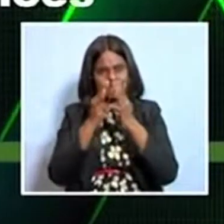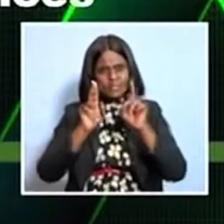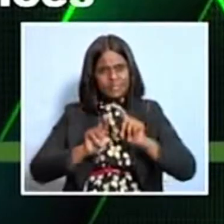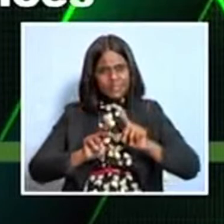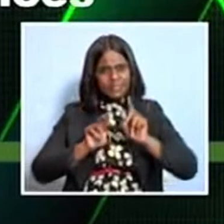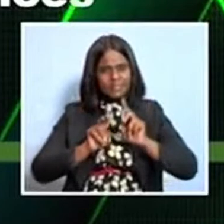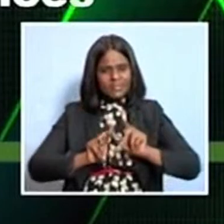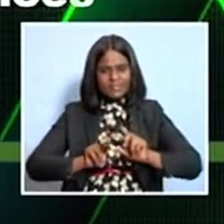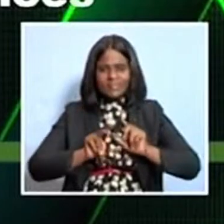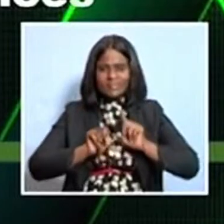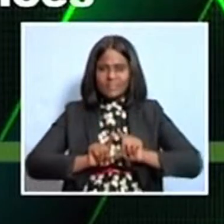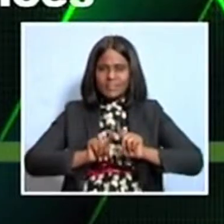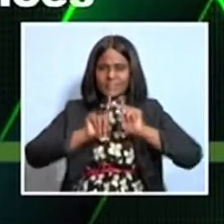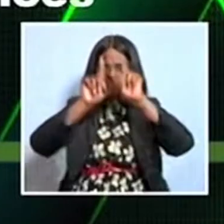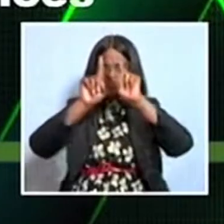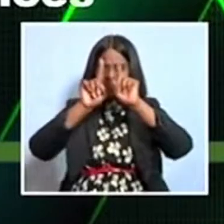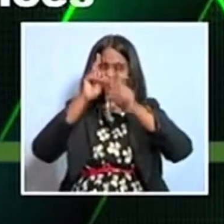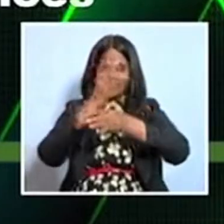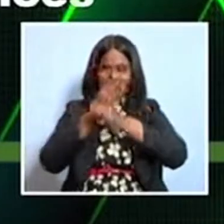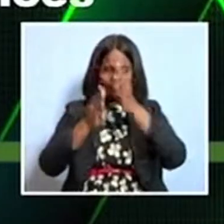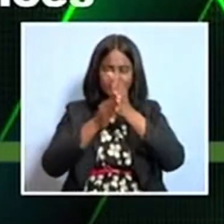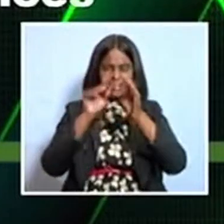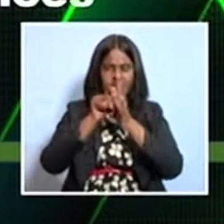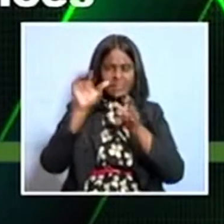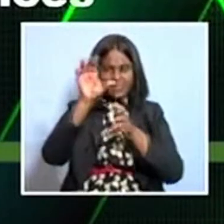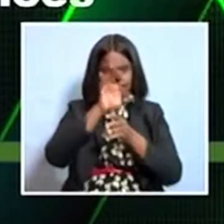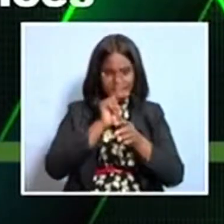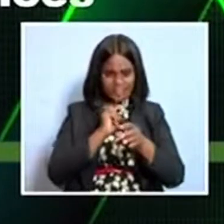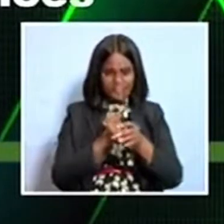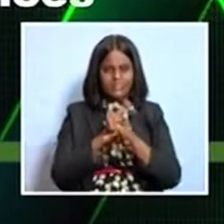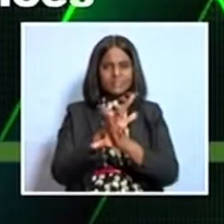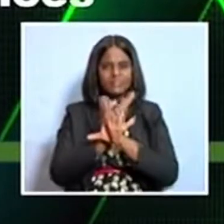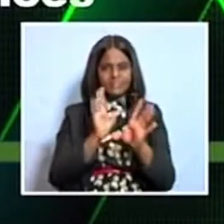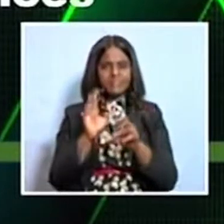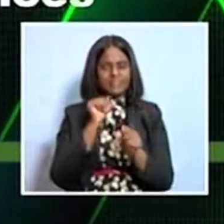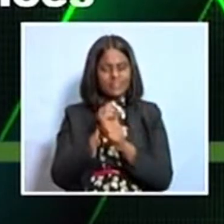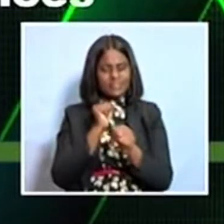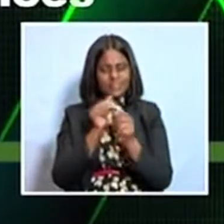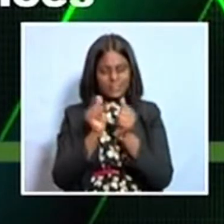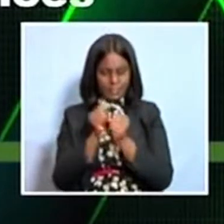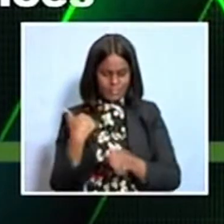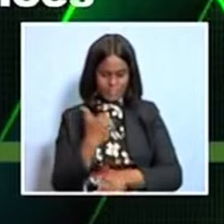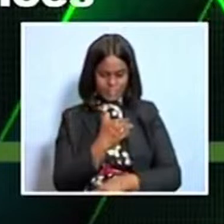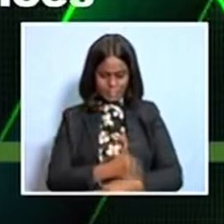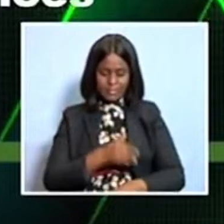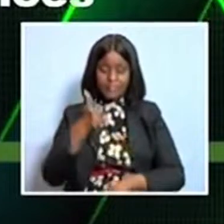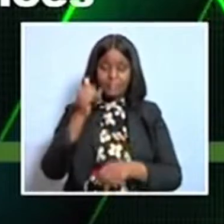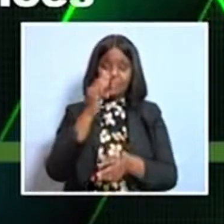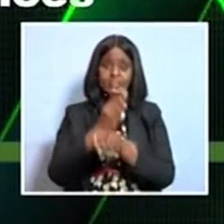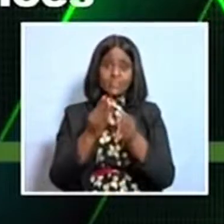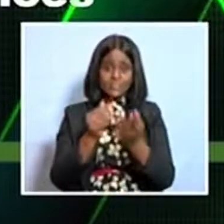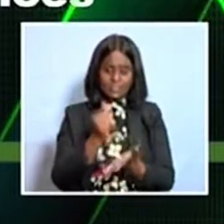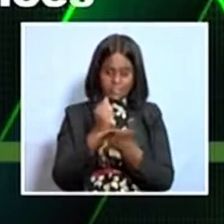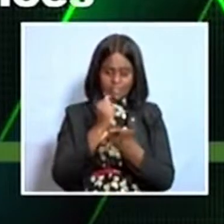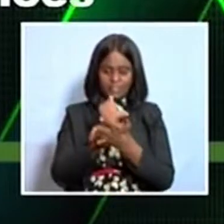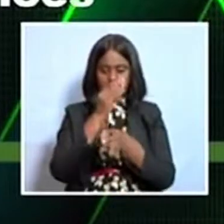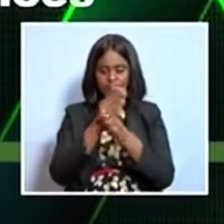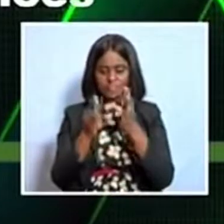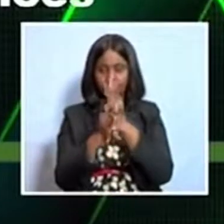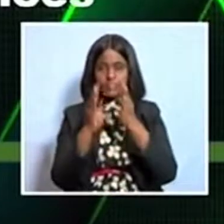skyscrapers in the provinces? Can't we Zambians partner with China so that they help us to build